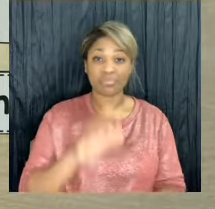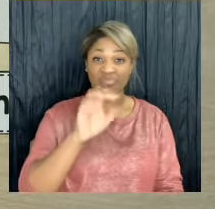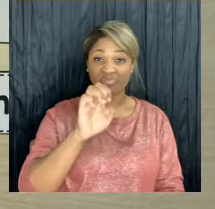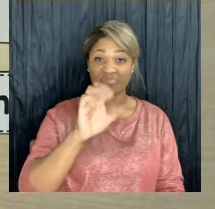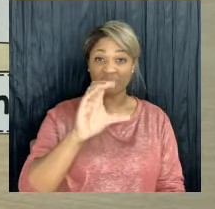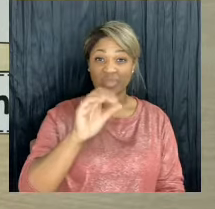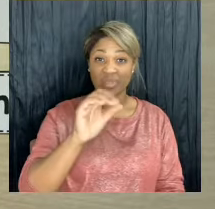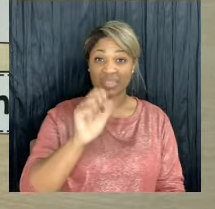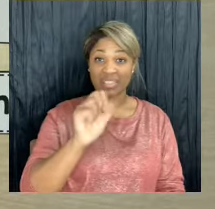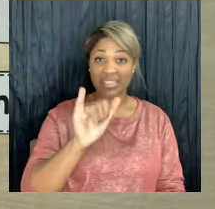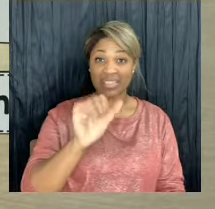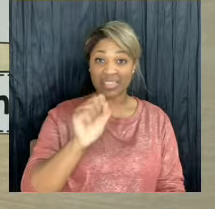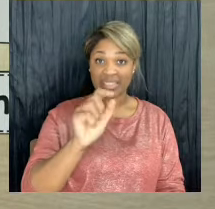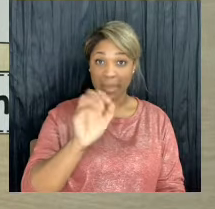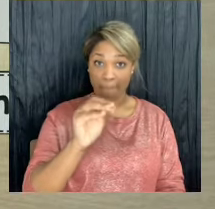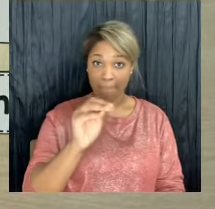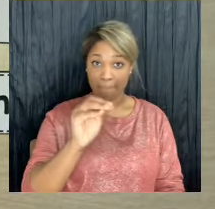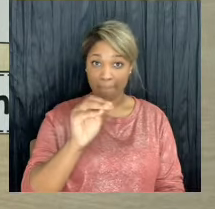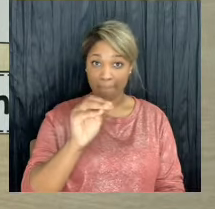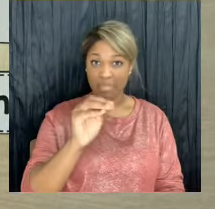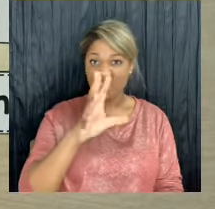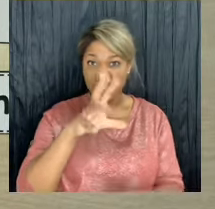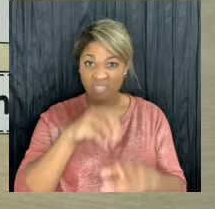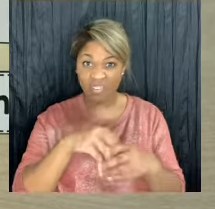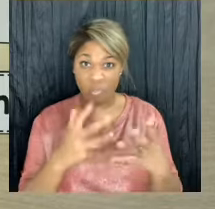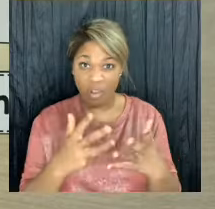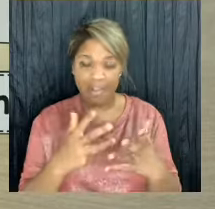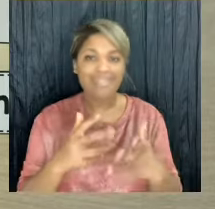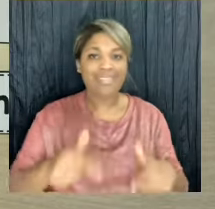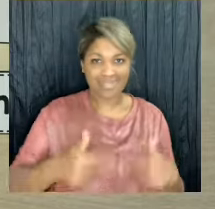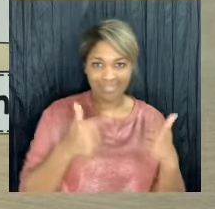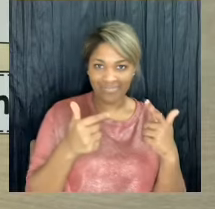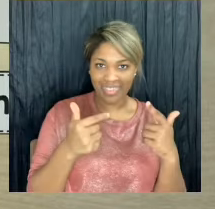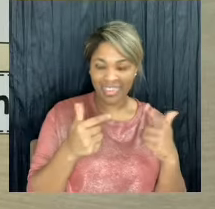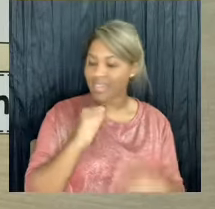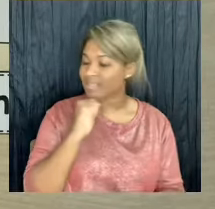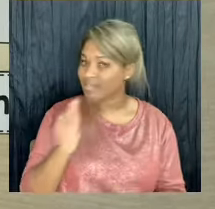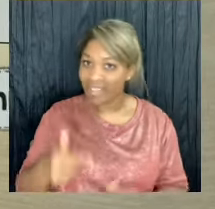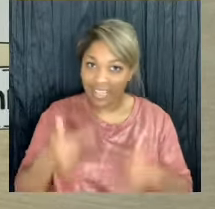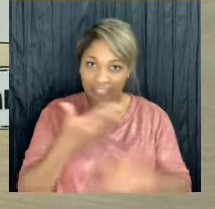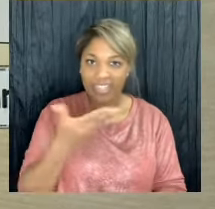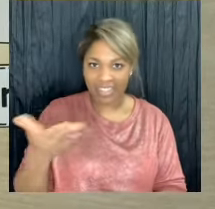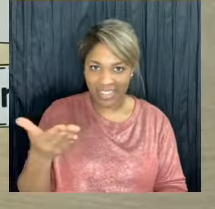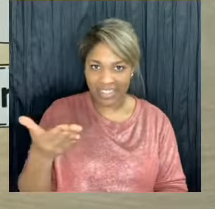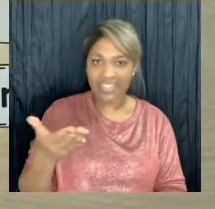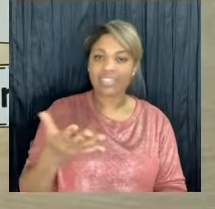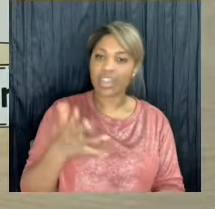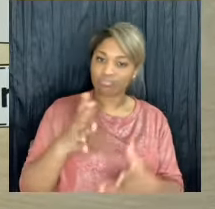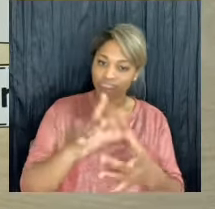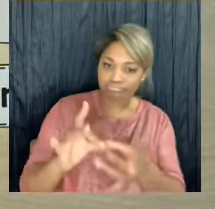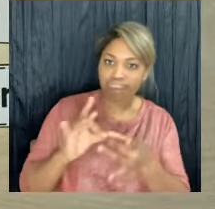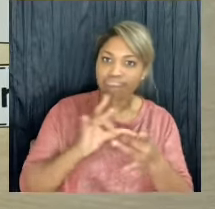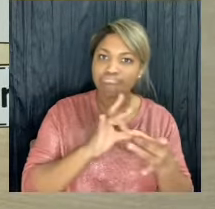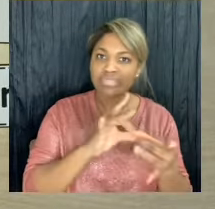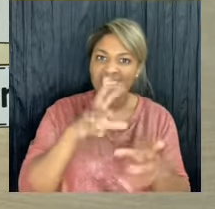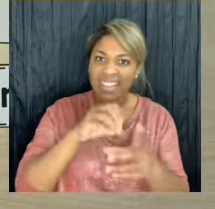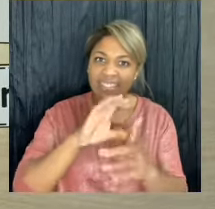up of living and non-living things that interact in an environment.